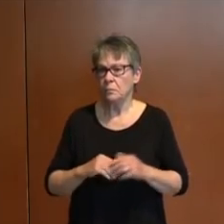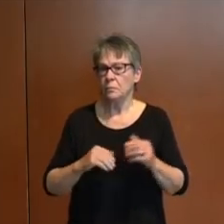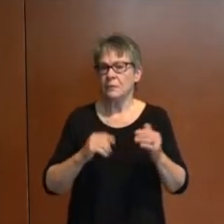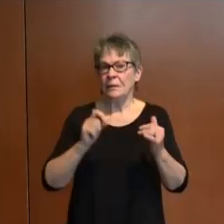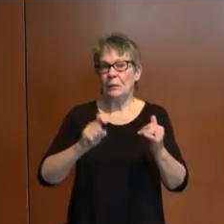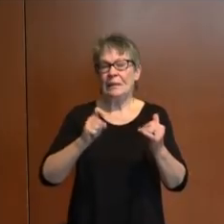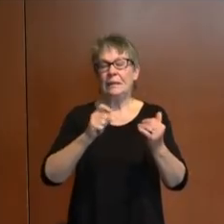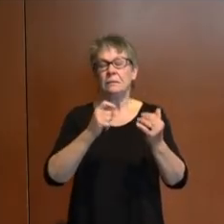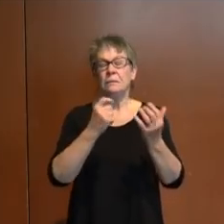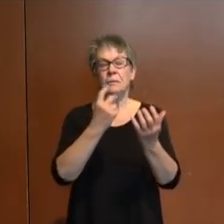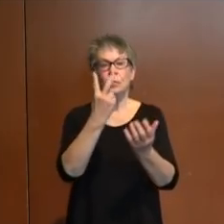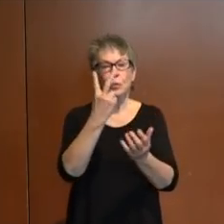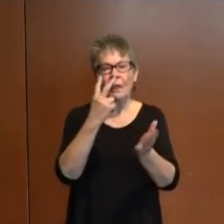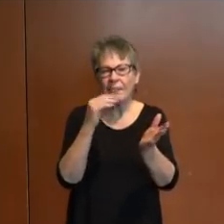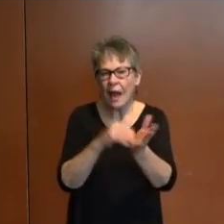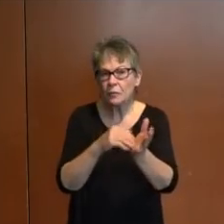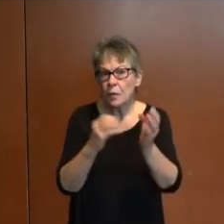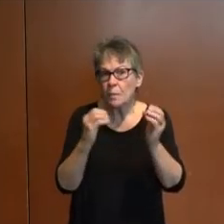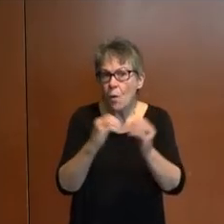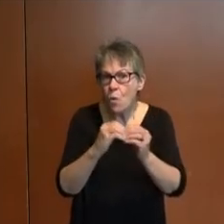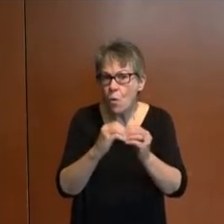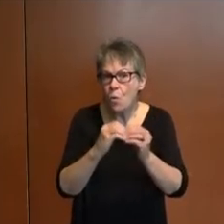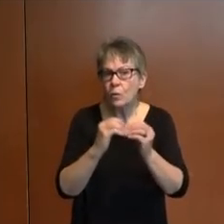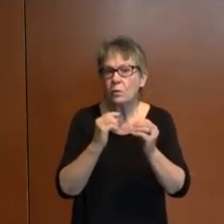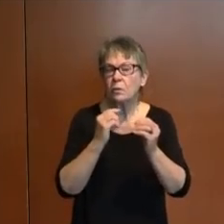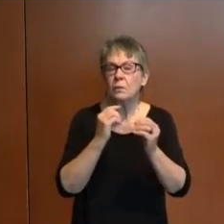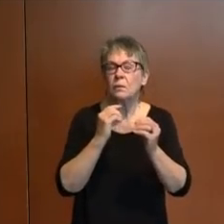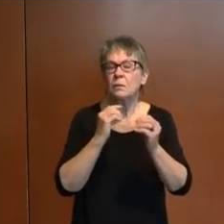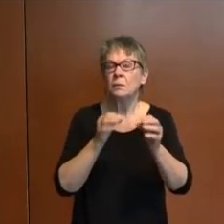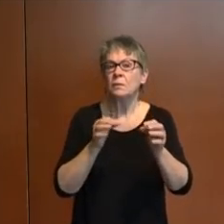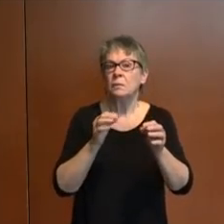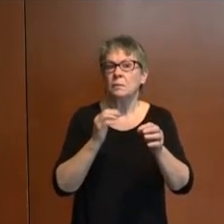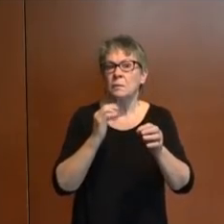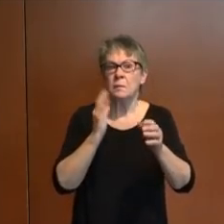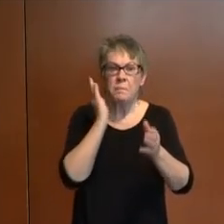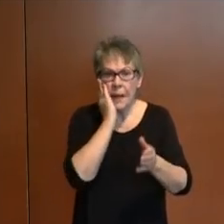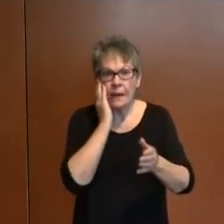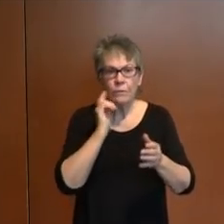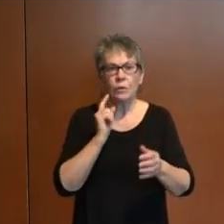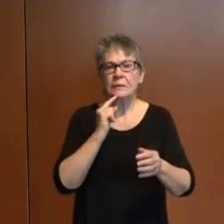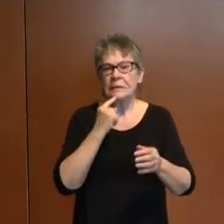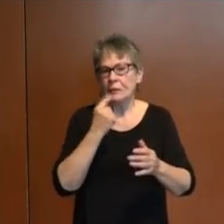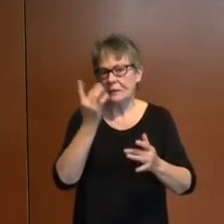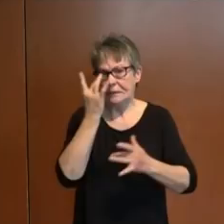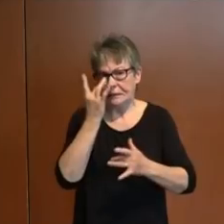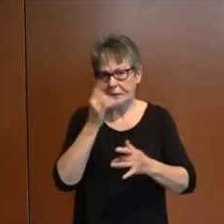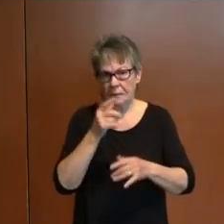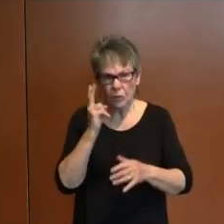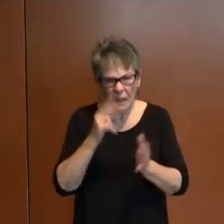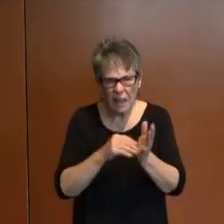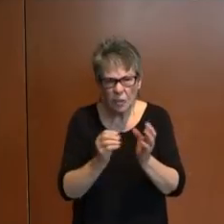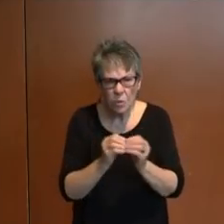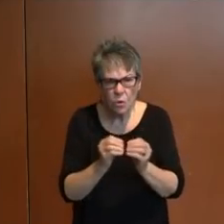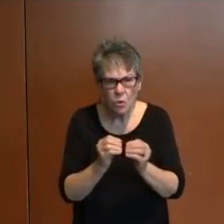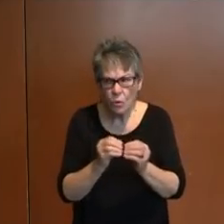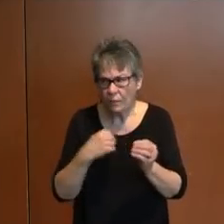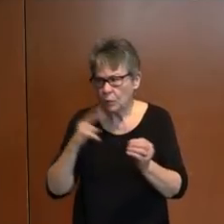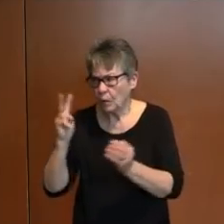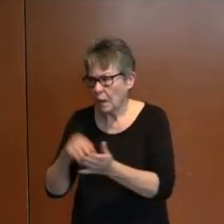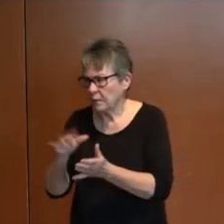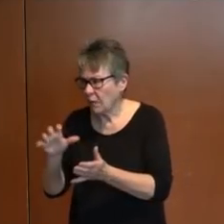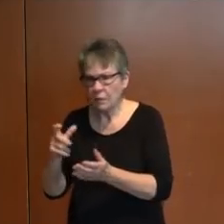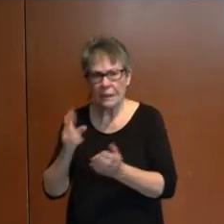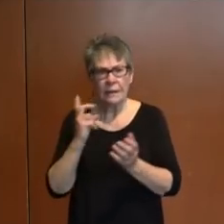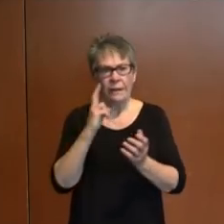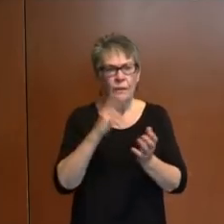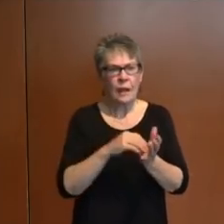care bed 1-to-1. So you can do the math. We have about 2,000 ventilators in inventory. We